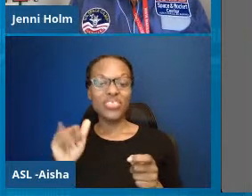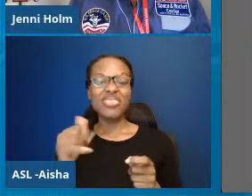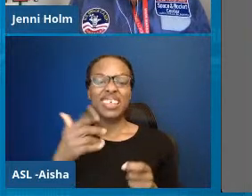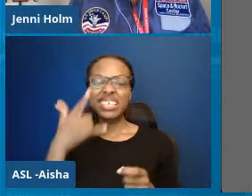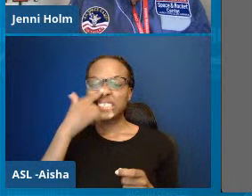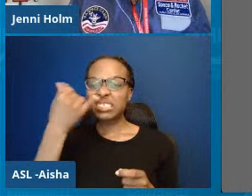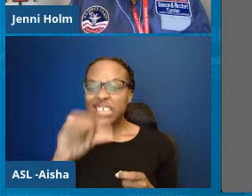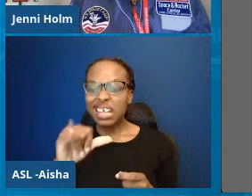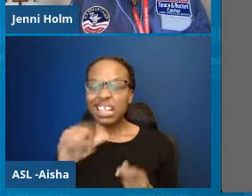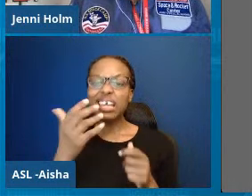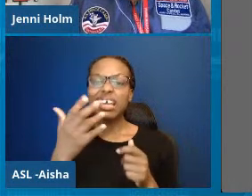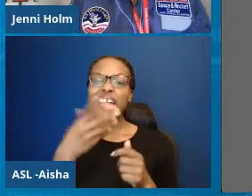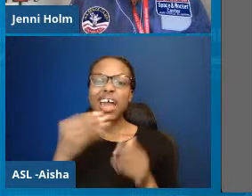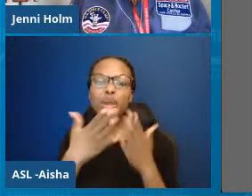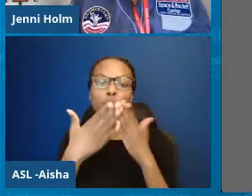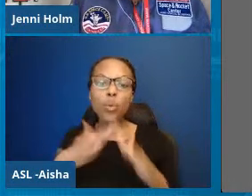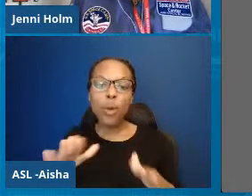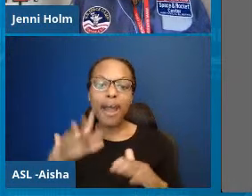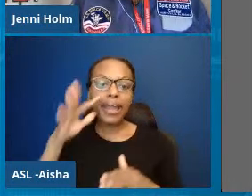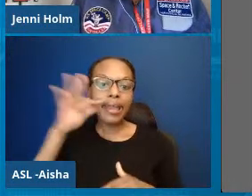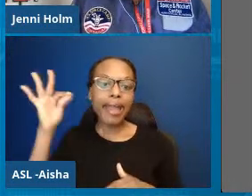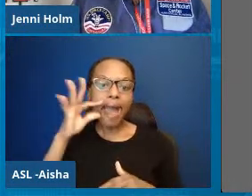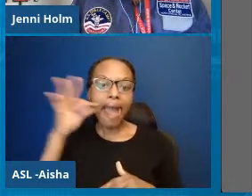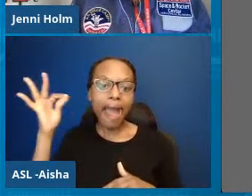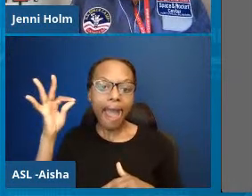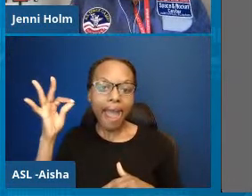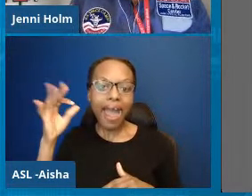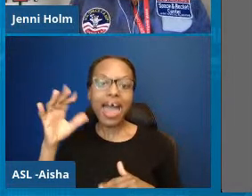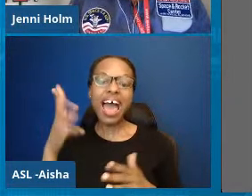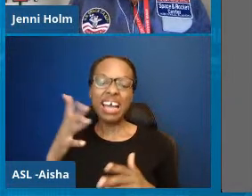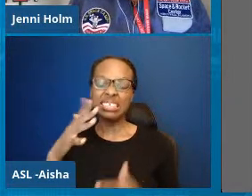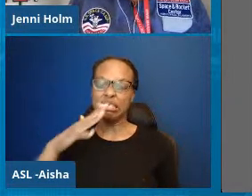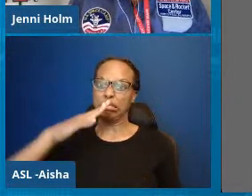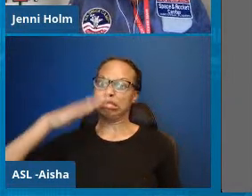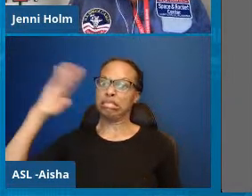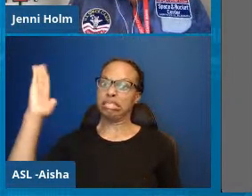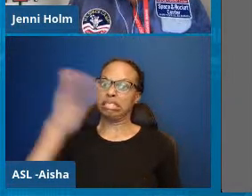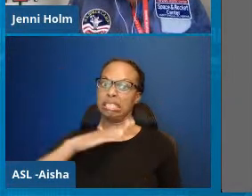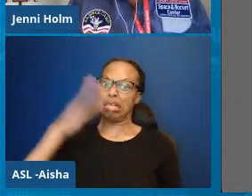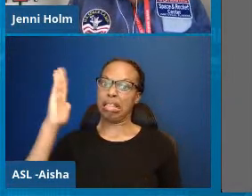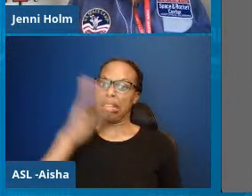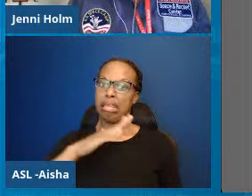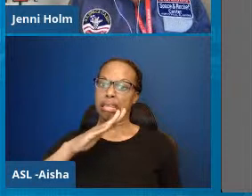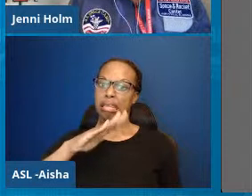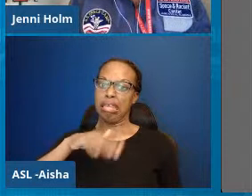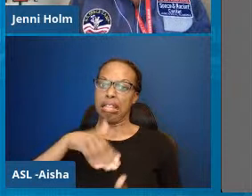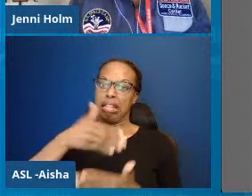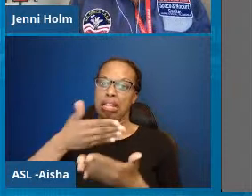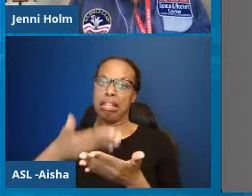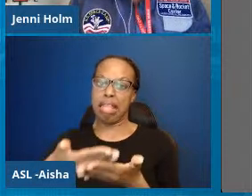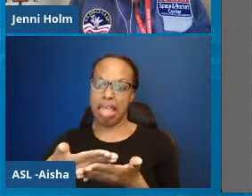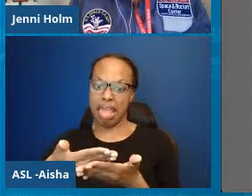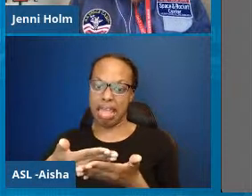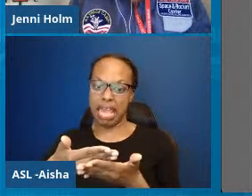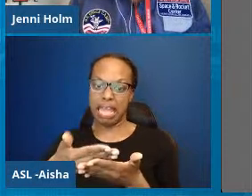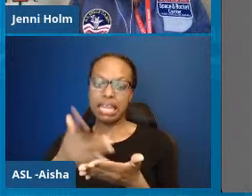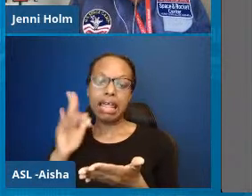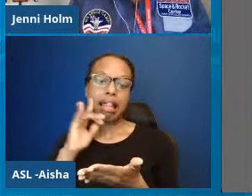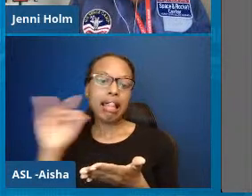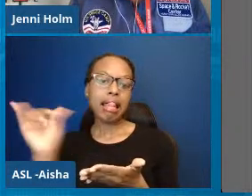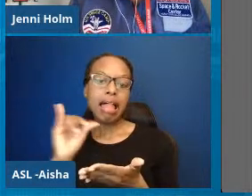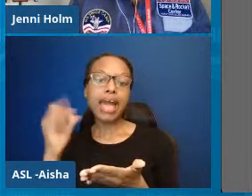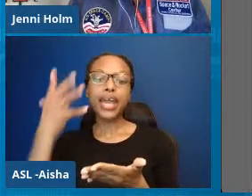cat has stinkily landed like a pretty